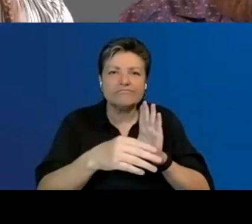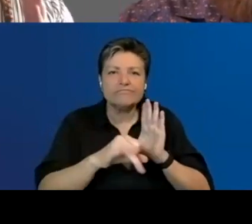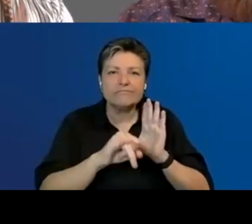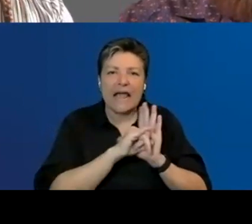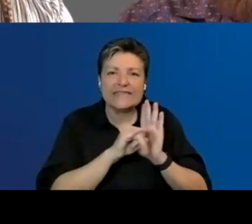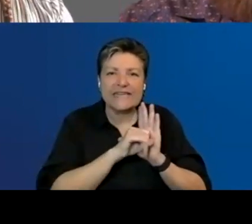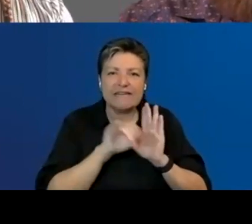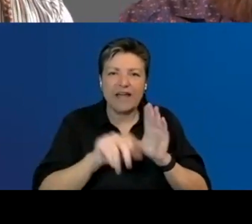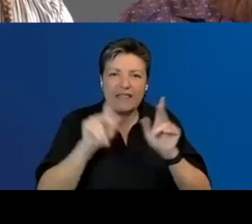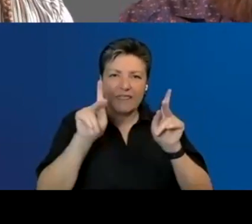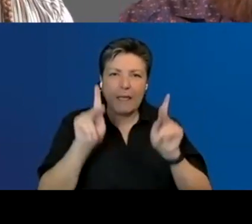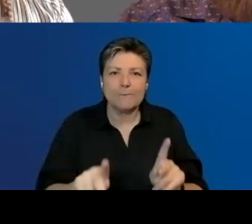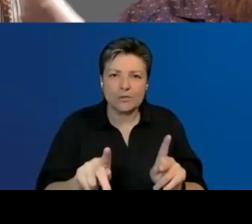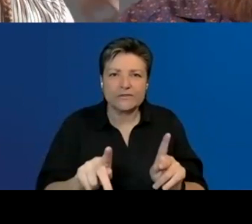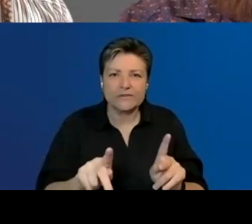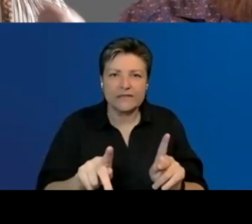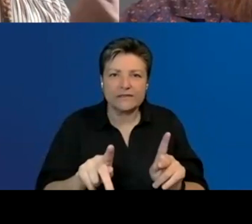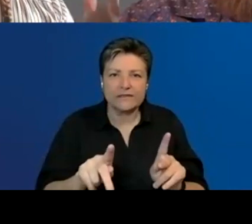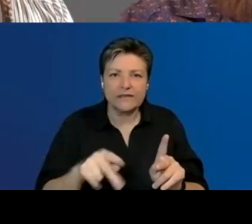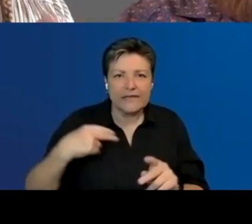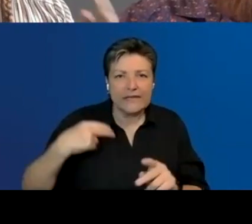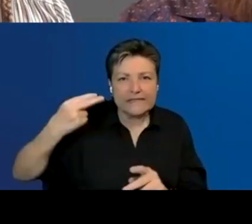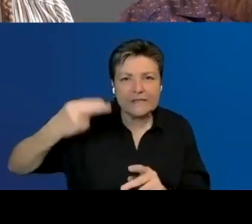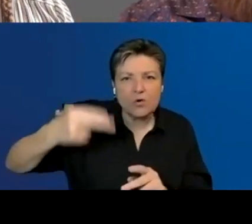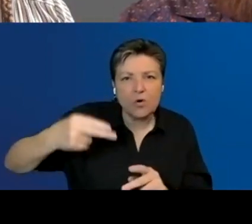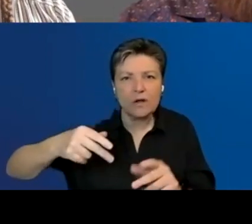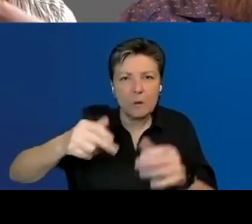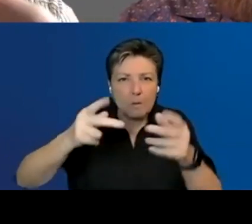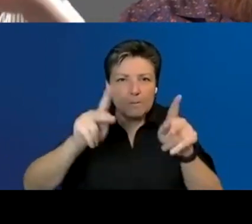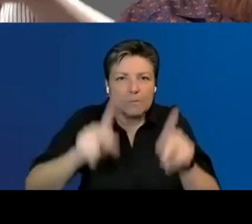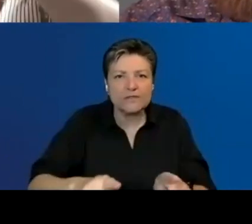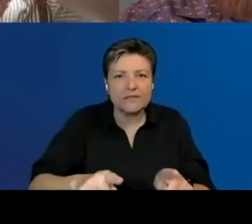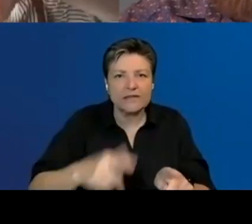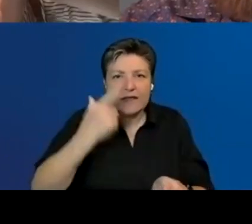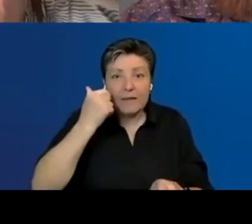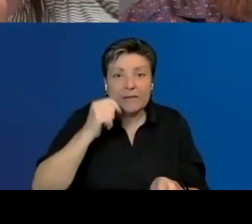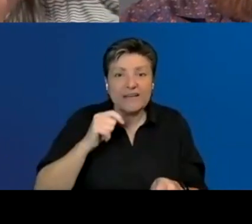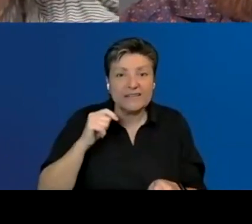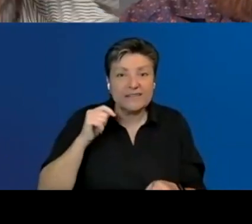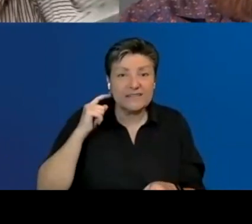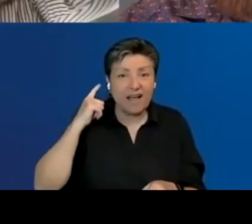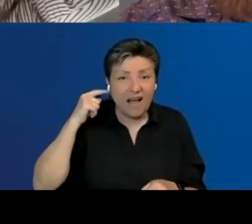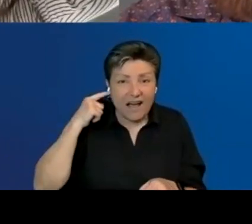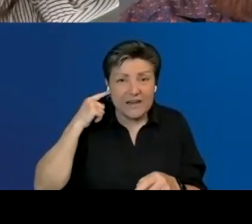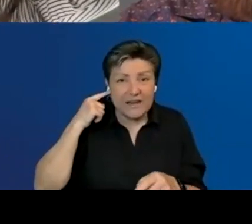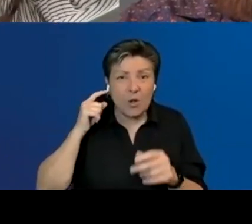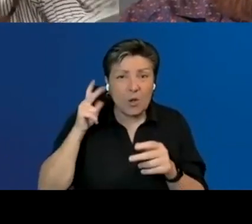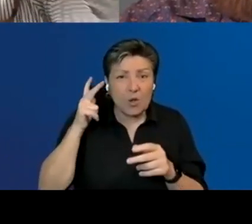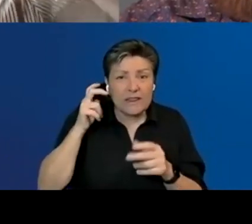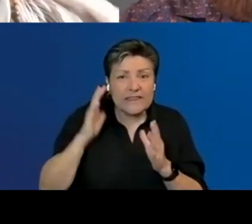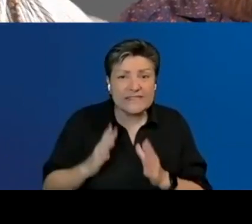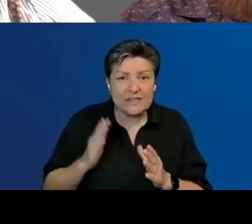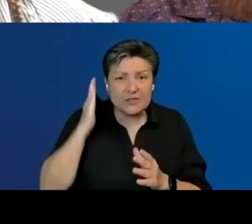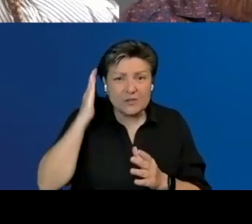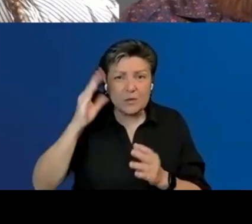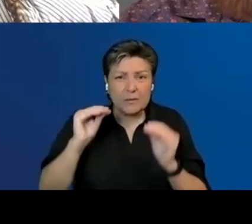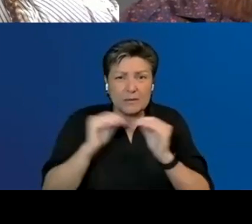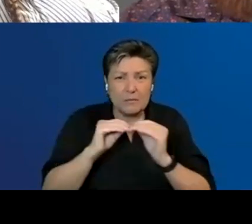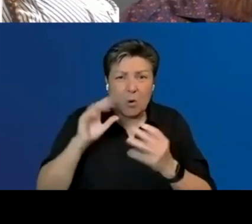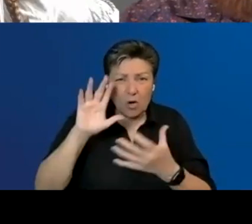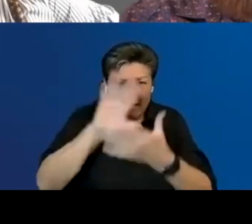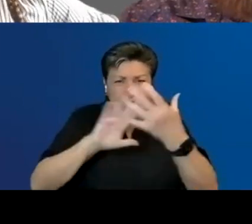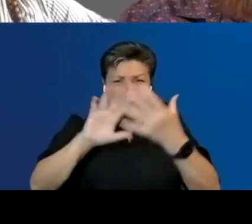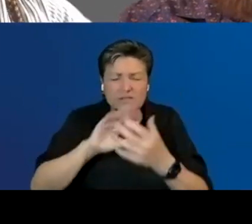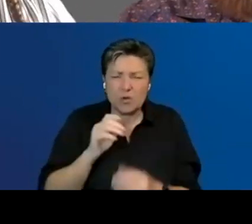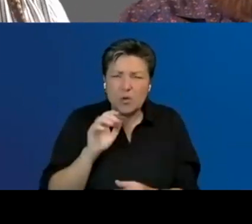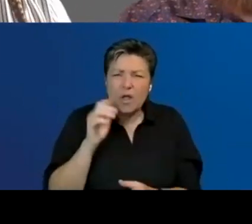historical figure and stick with it, because audio listeners, it's going to be more confusing. So, just thinking